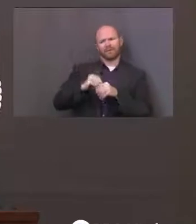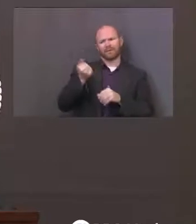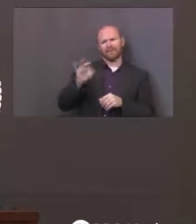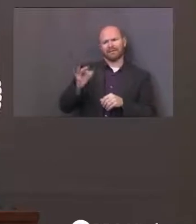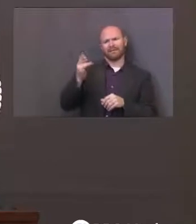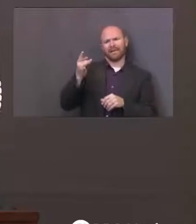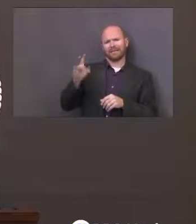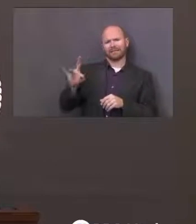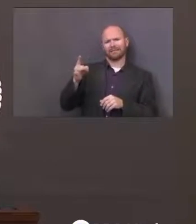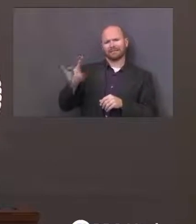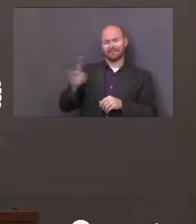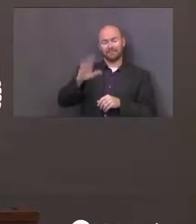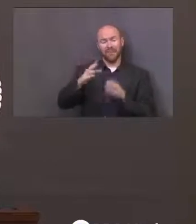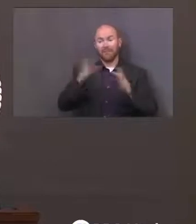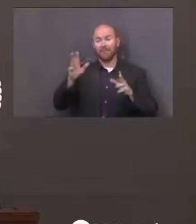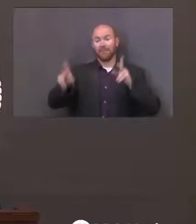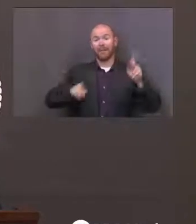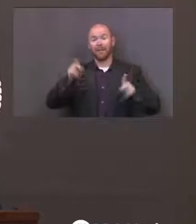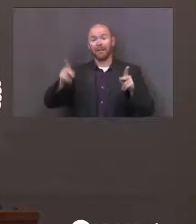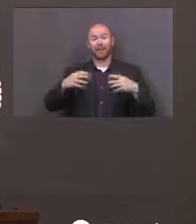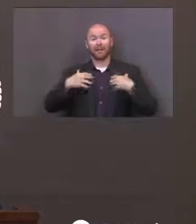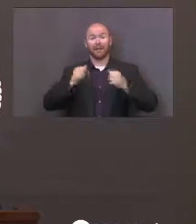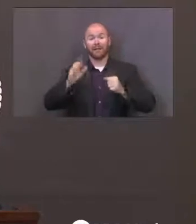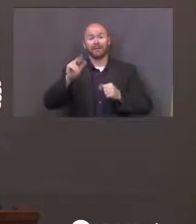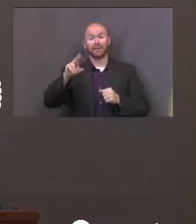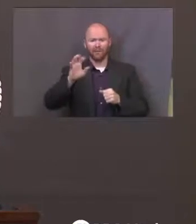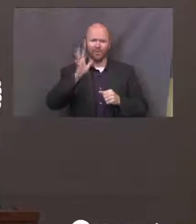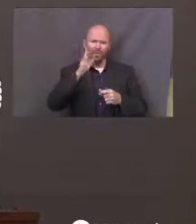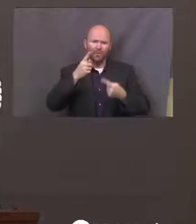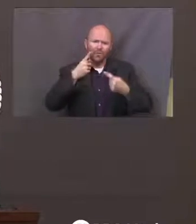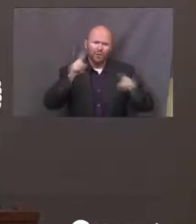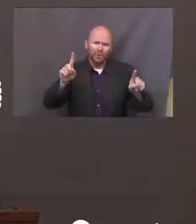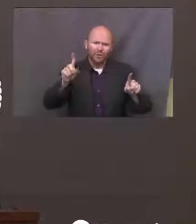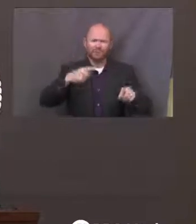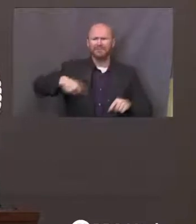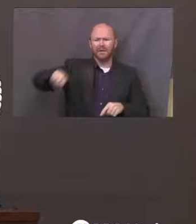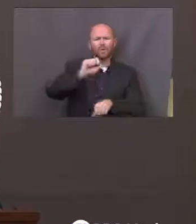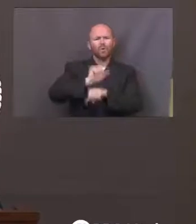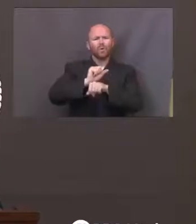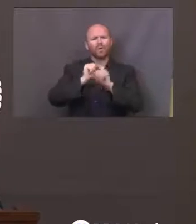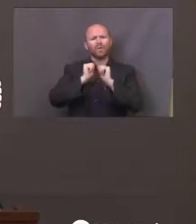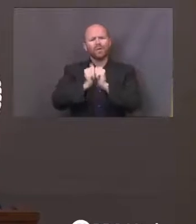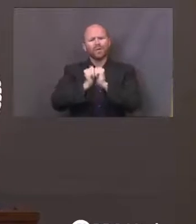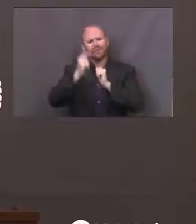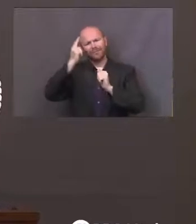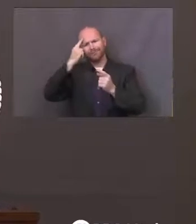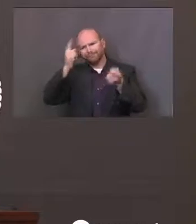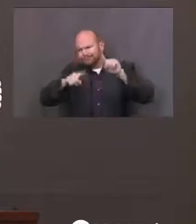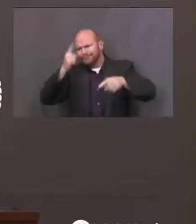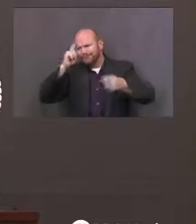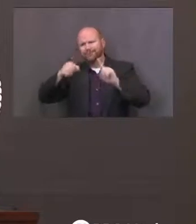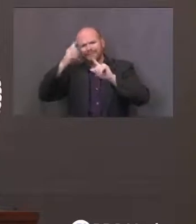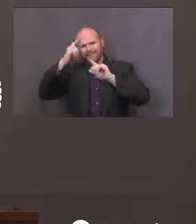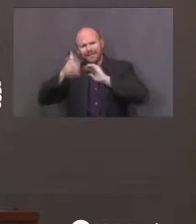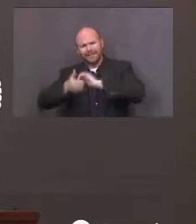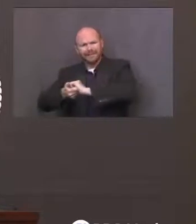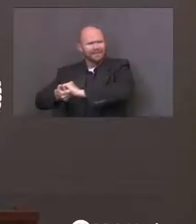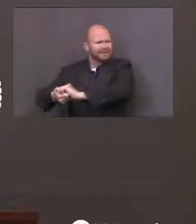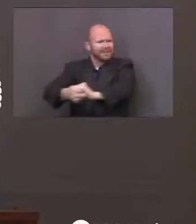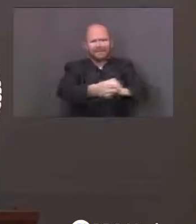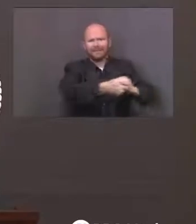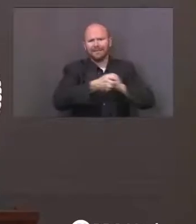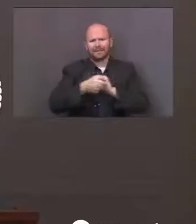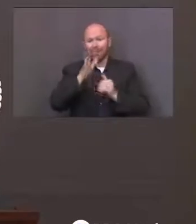does work. The fact that we all work together in collaboration and cooperation is helping us, in fact, get on top and turn the tide on the spread